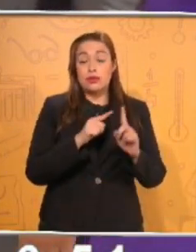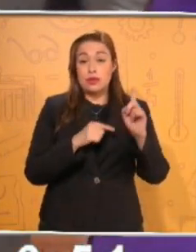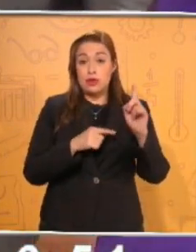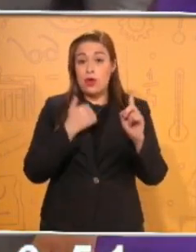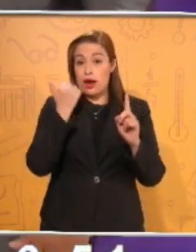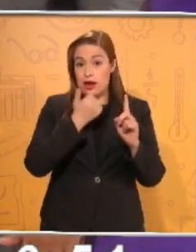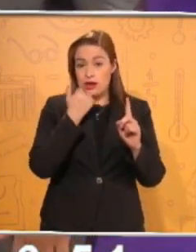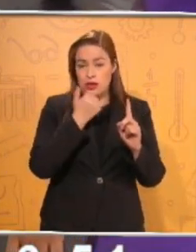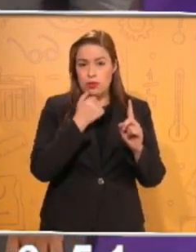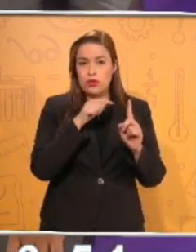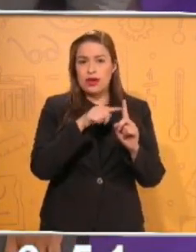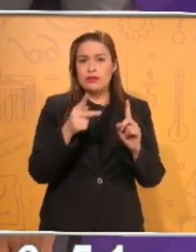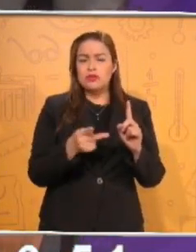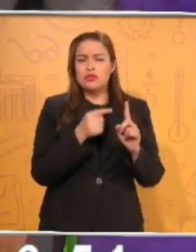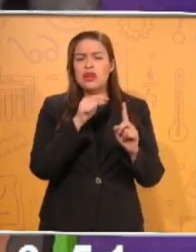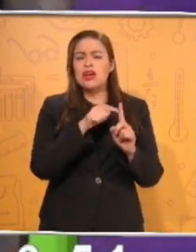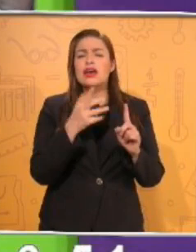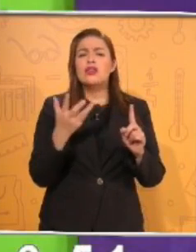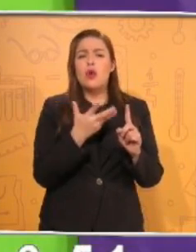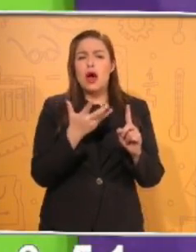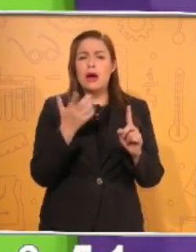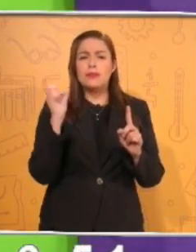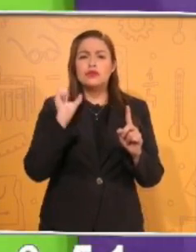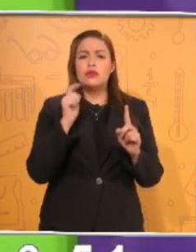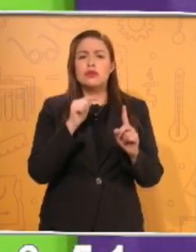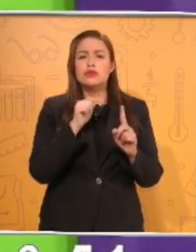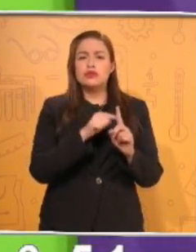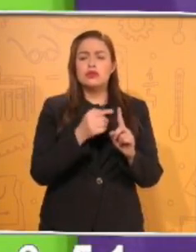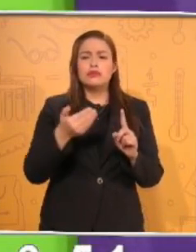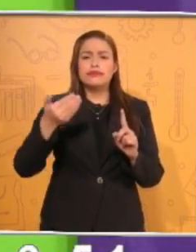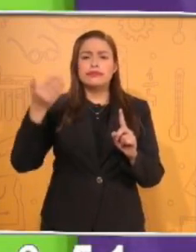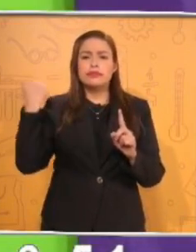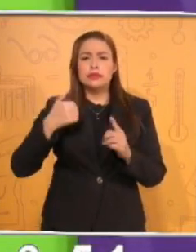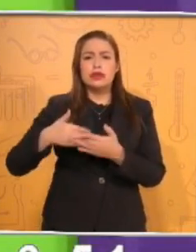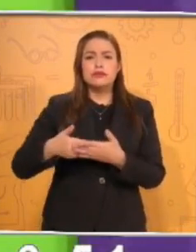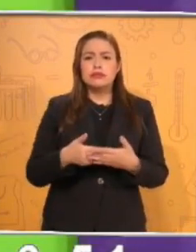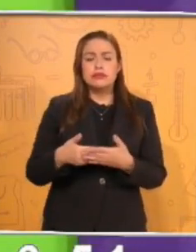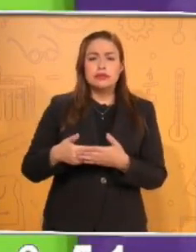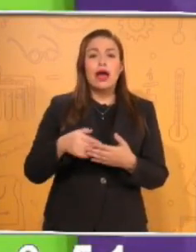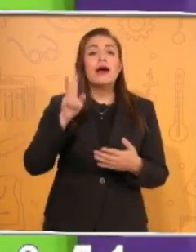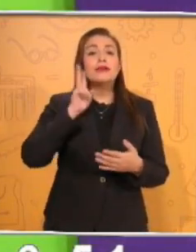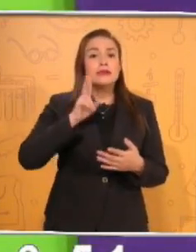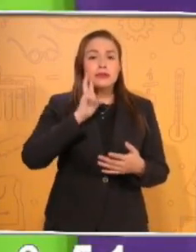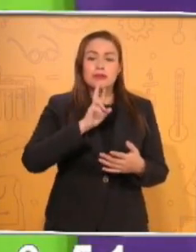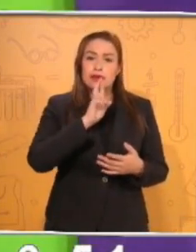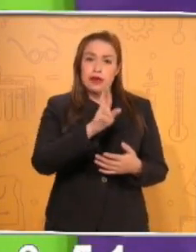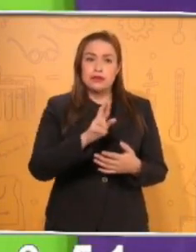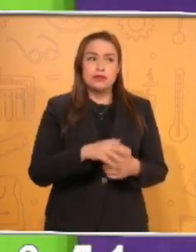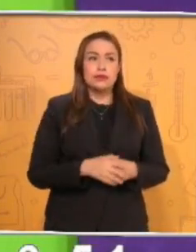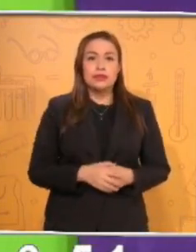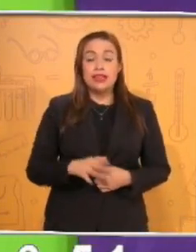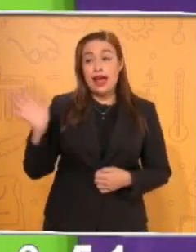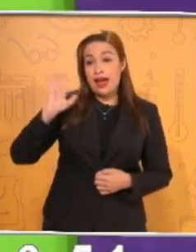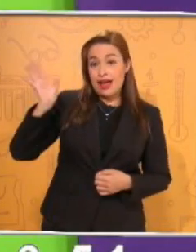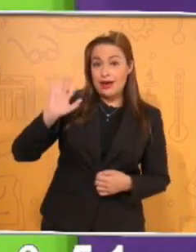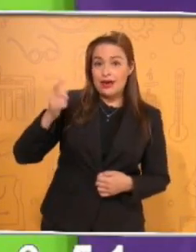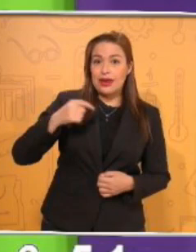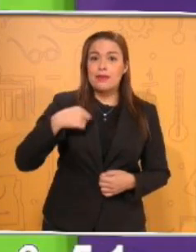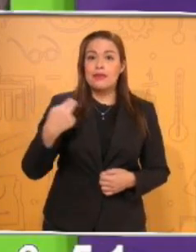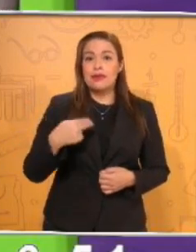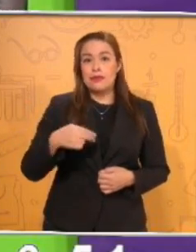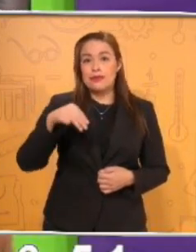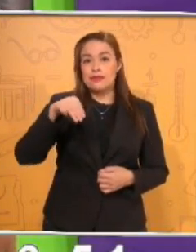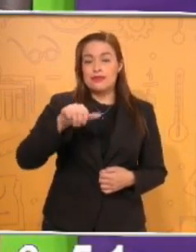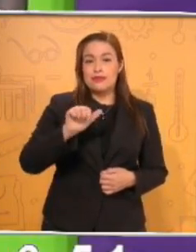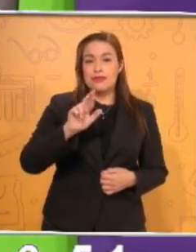What were you doing when you were a baby? Please, let's pay attention and listen. Hi, my name is Marifer and